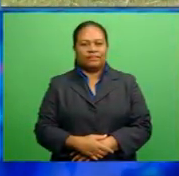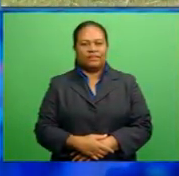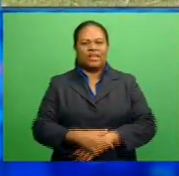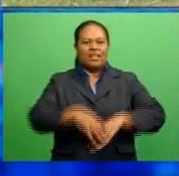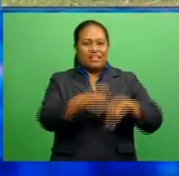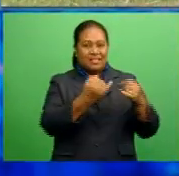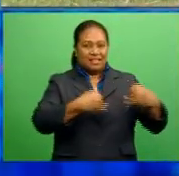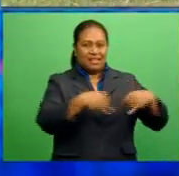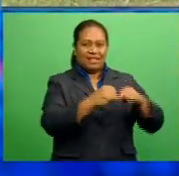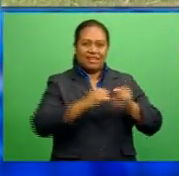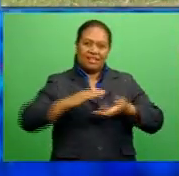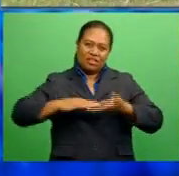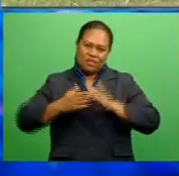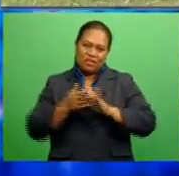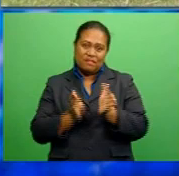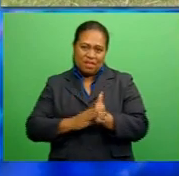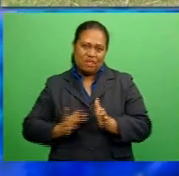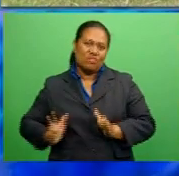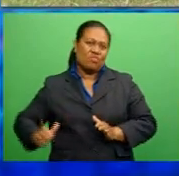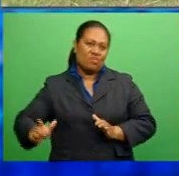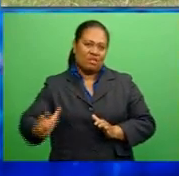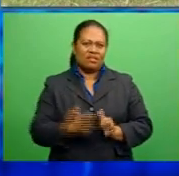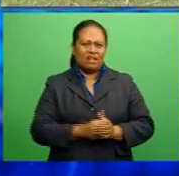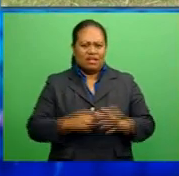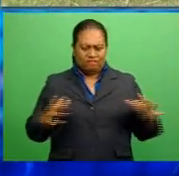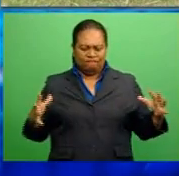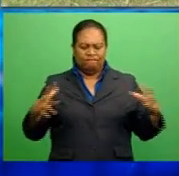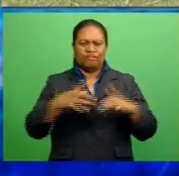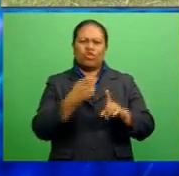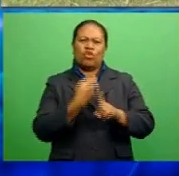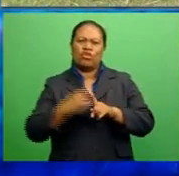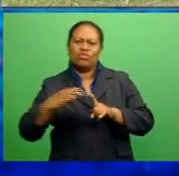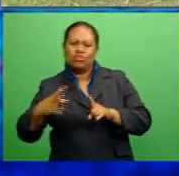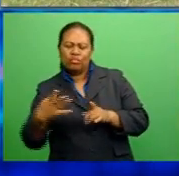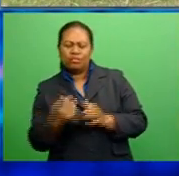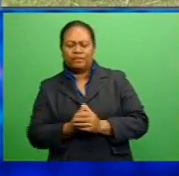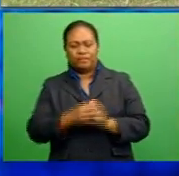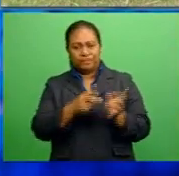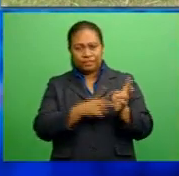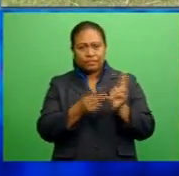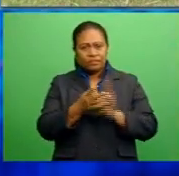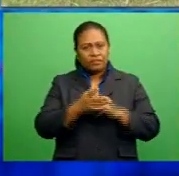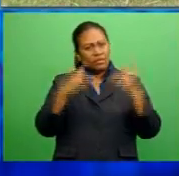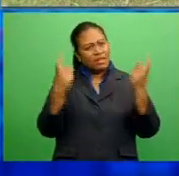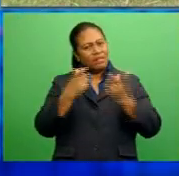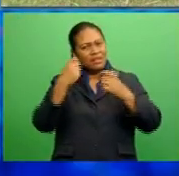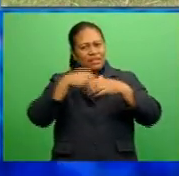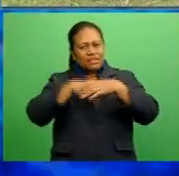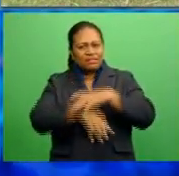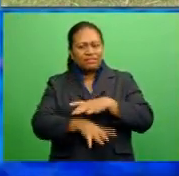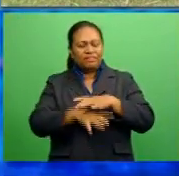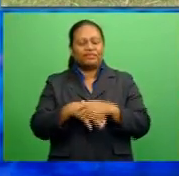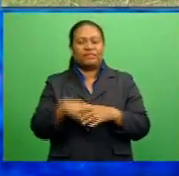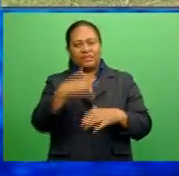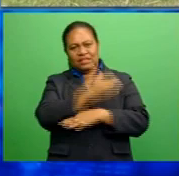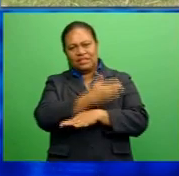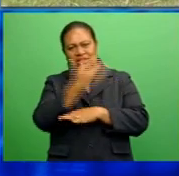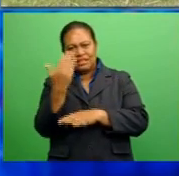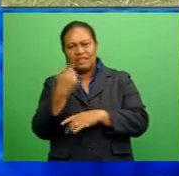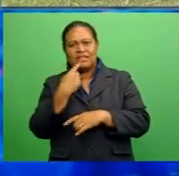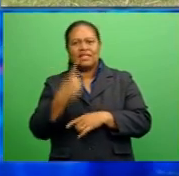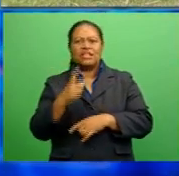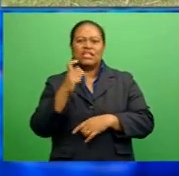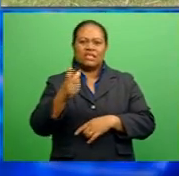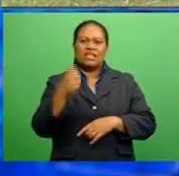Maritime communities in Madhuwata today gathered in Korotumbu village to celebrate World Seagrass Day. Organized by C3 Fiji, the